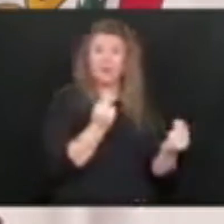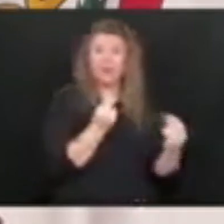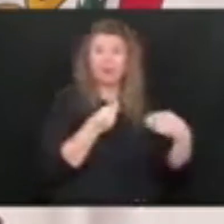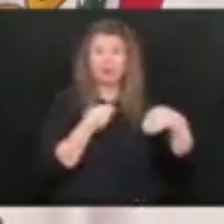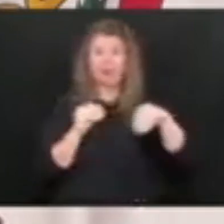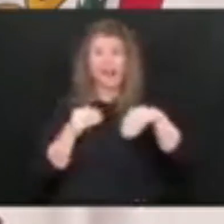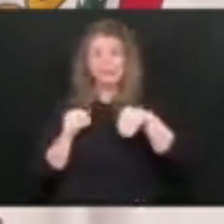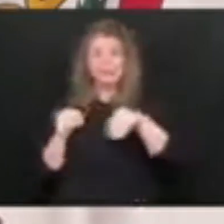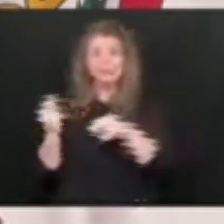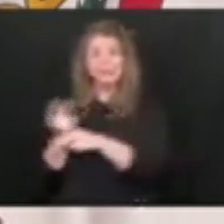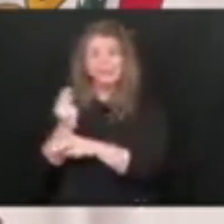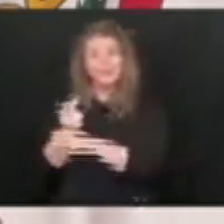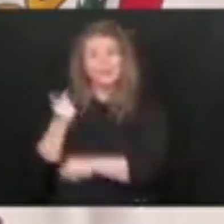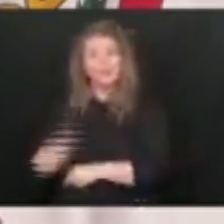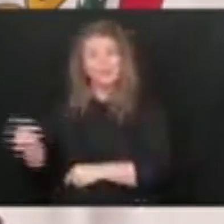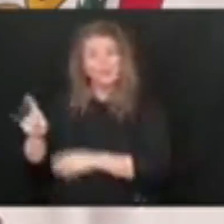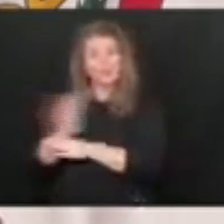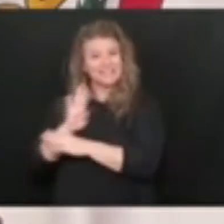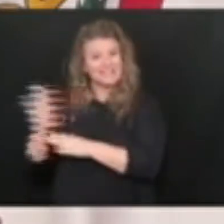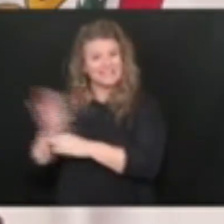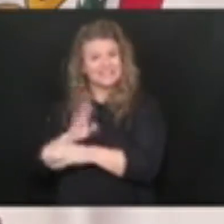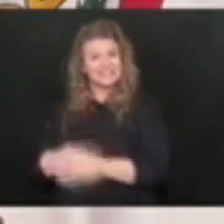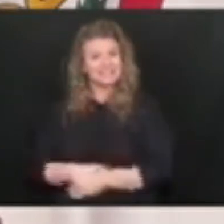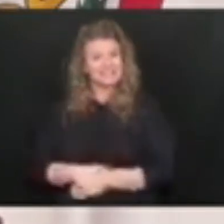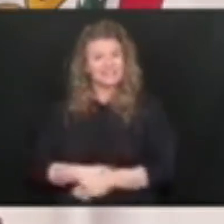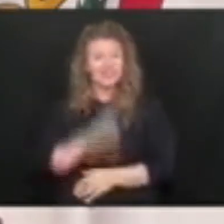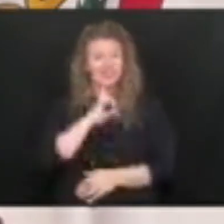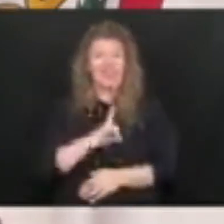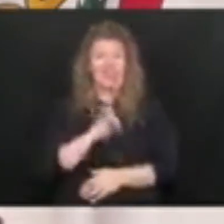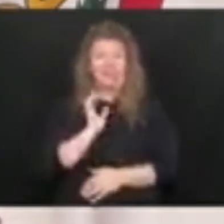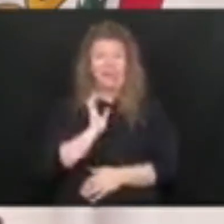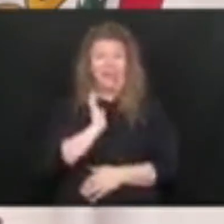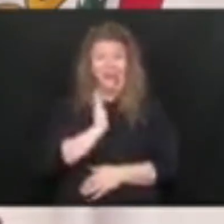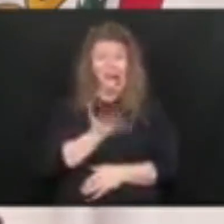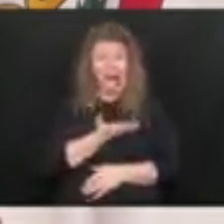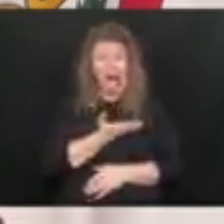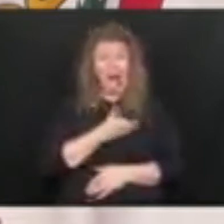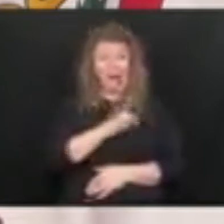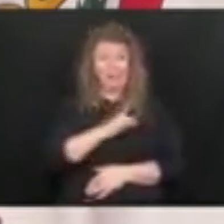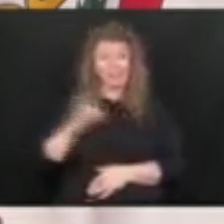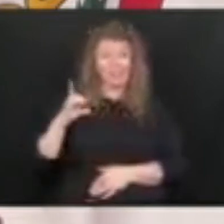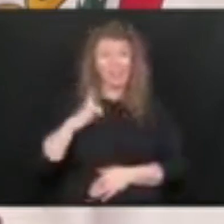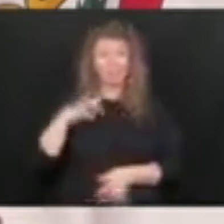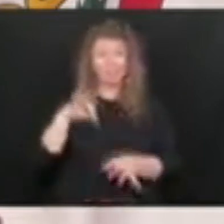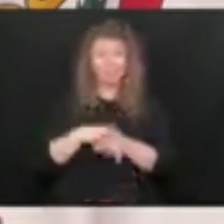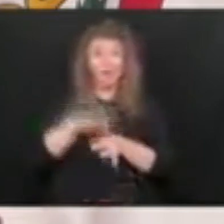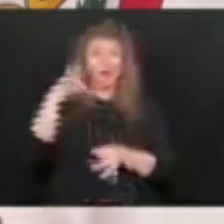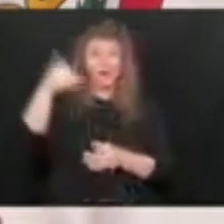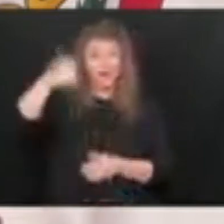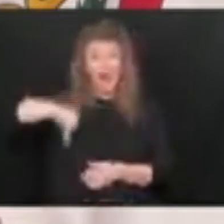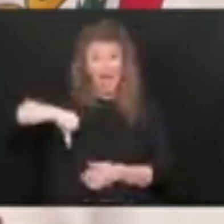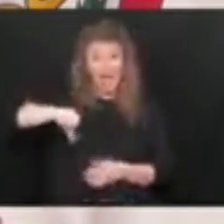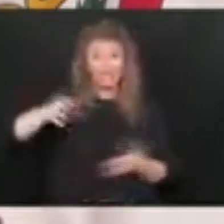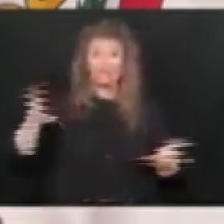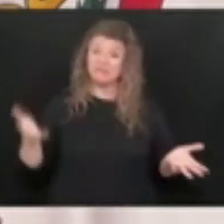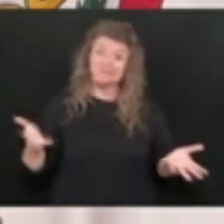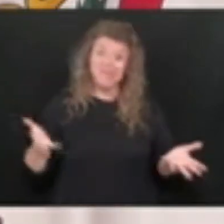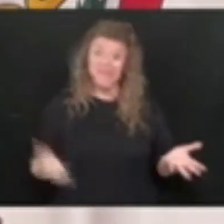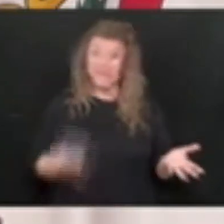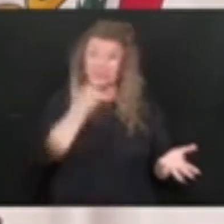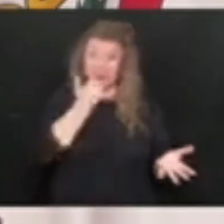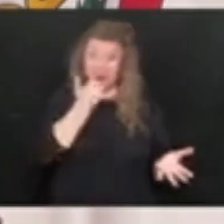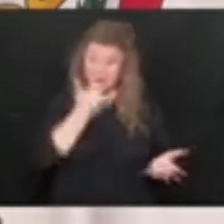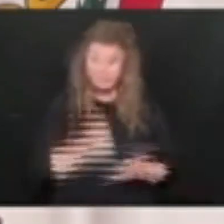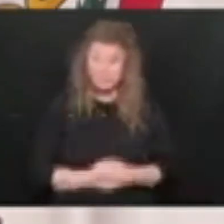It was an incredible misjudgment by our legislature. Our Senate stepped